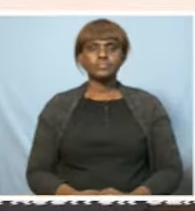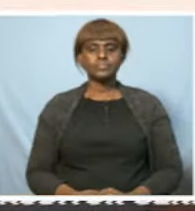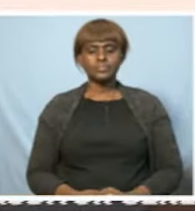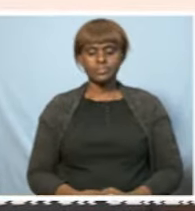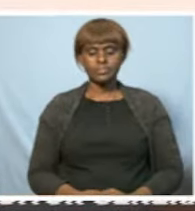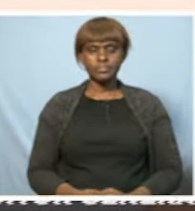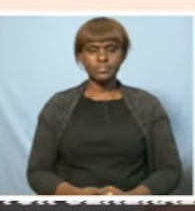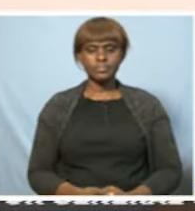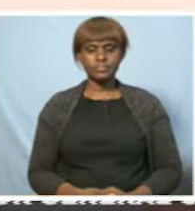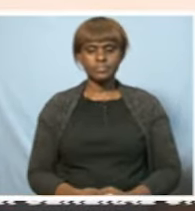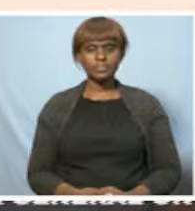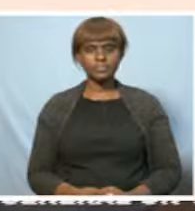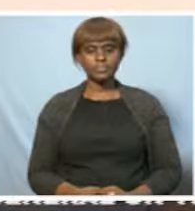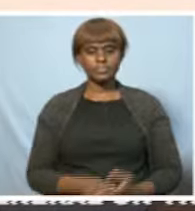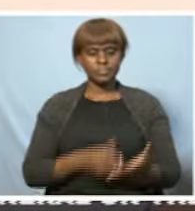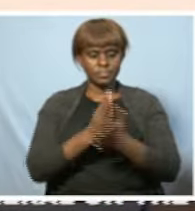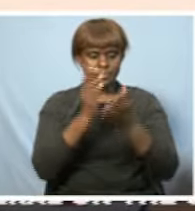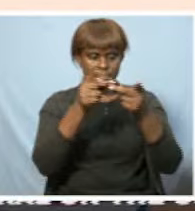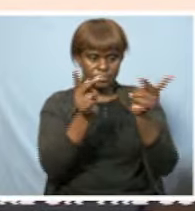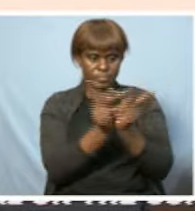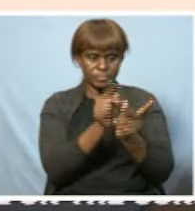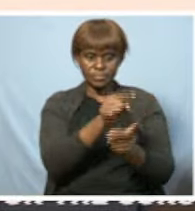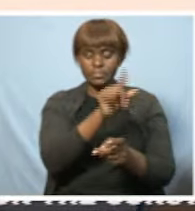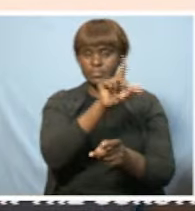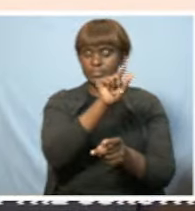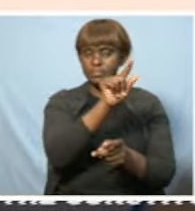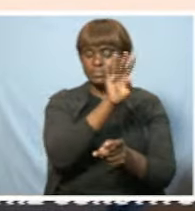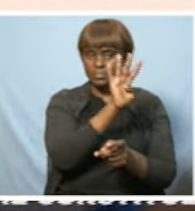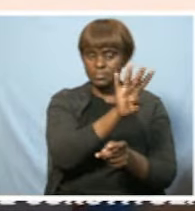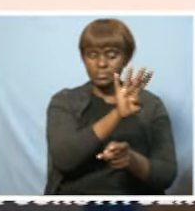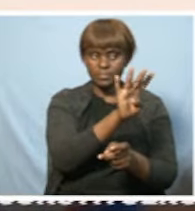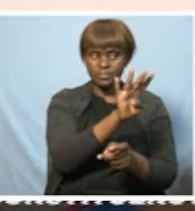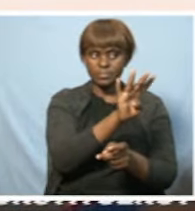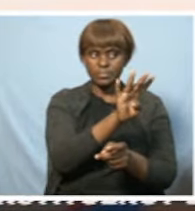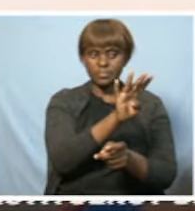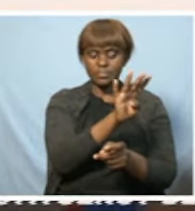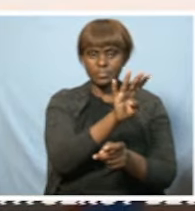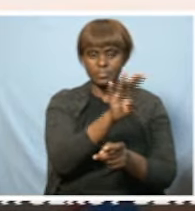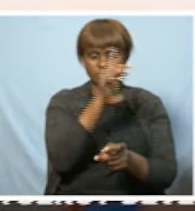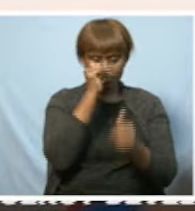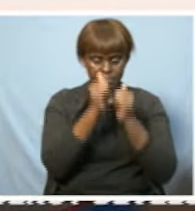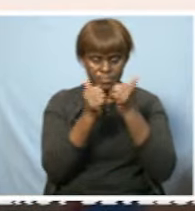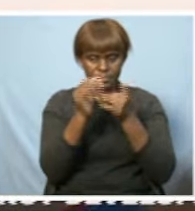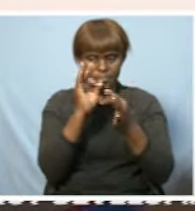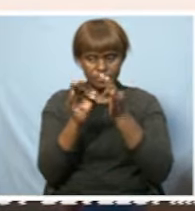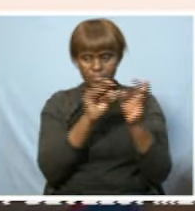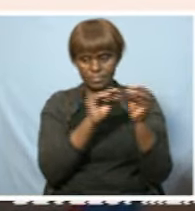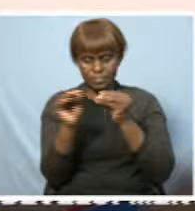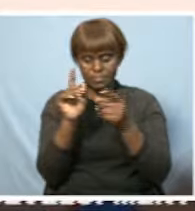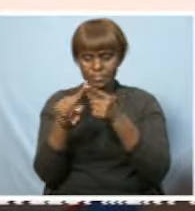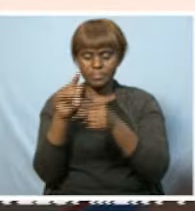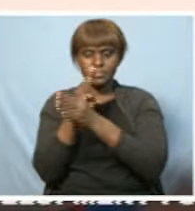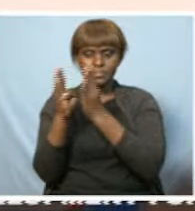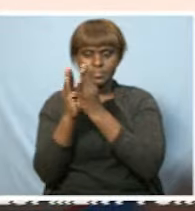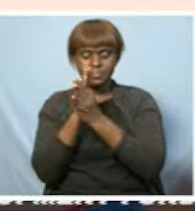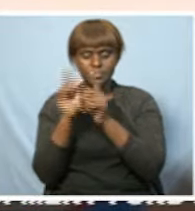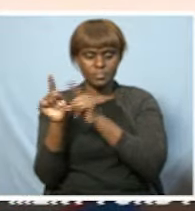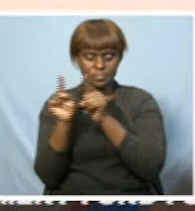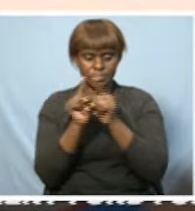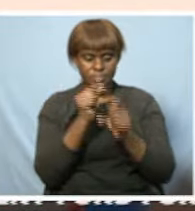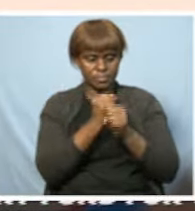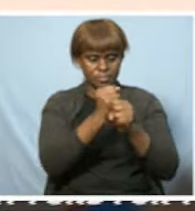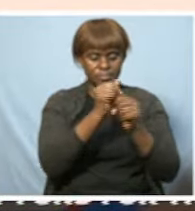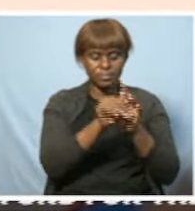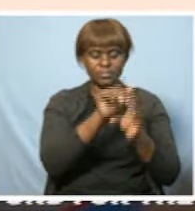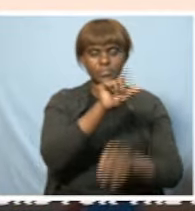Thank you very much, Chair. The correct position is 2024, because if you go to the contract, it was also awarded in